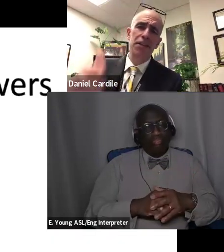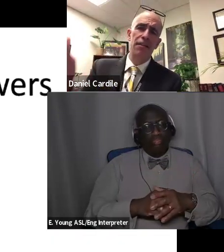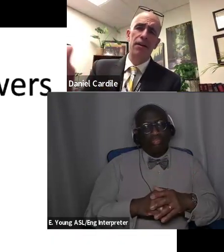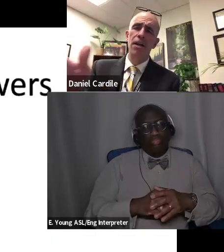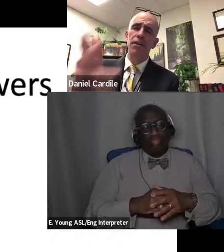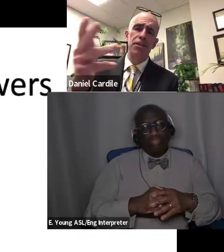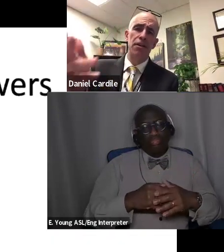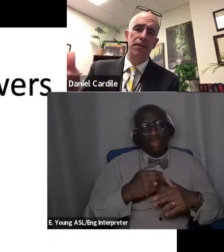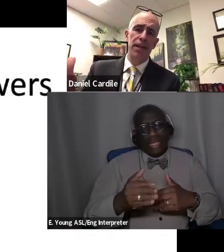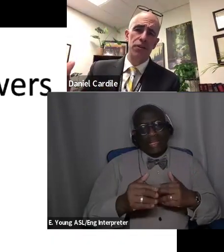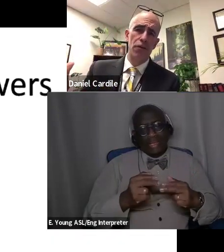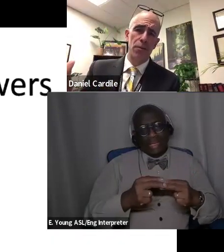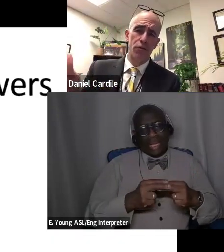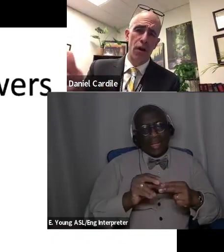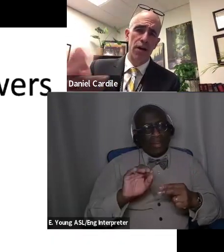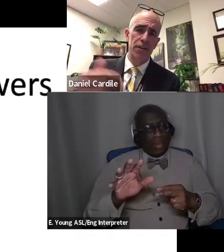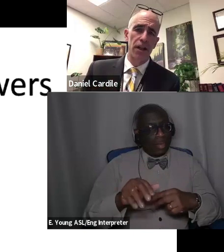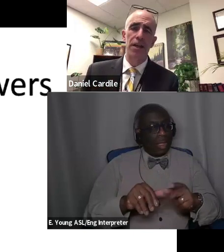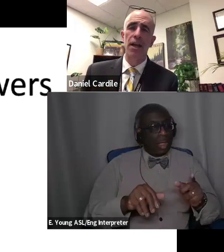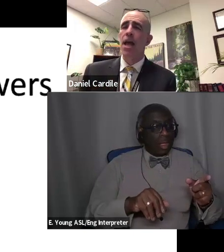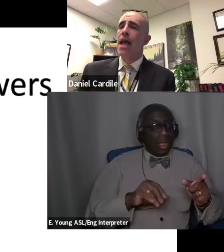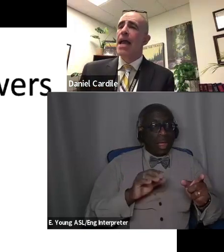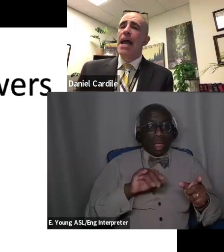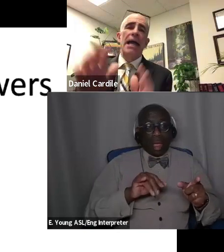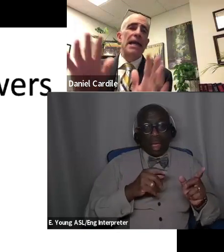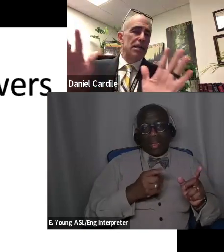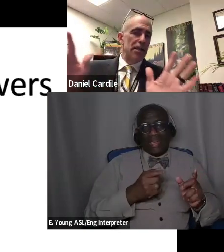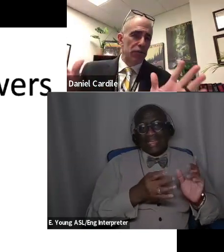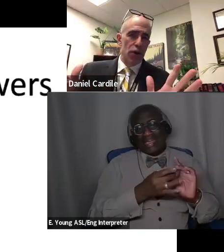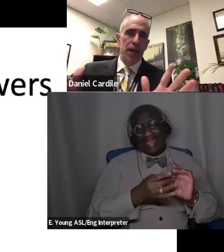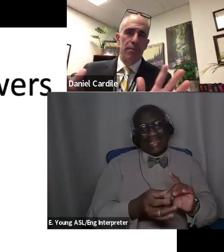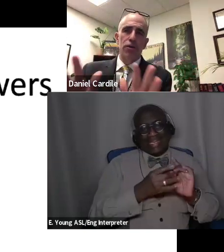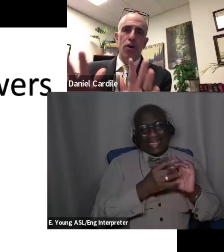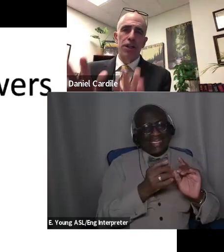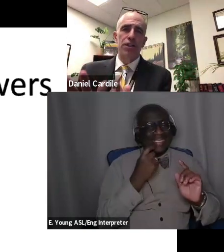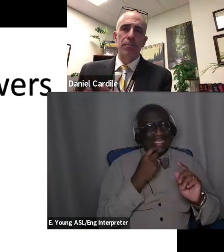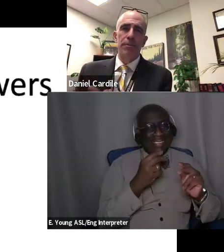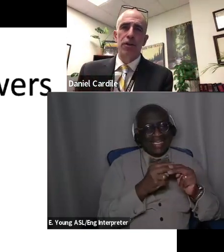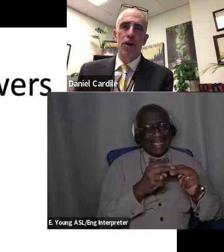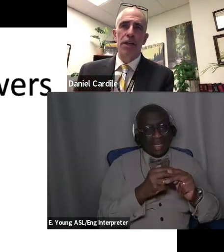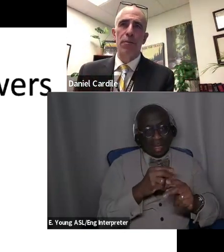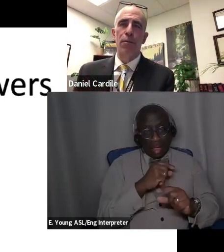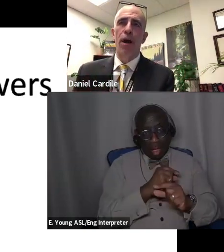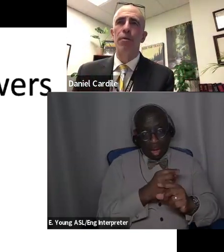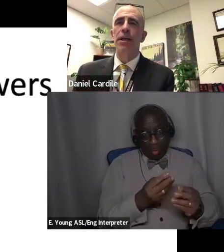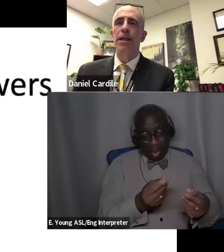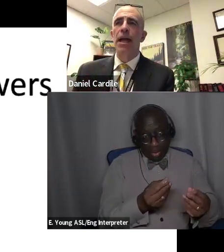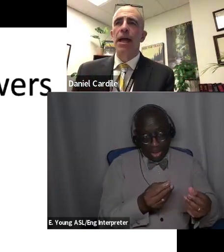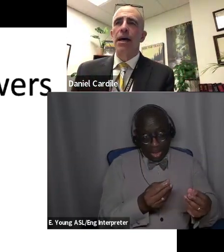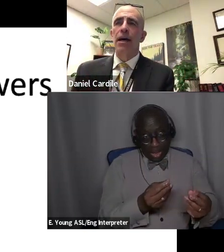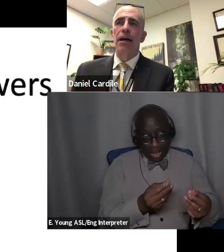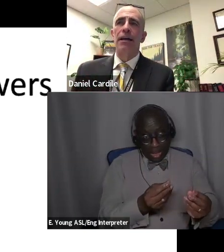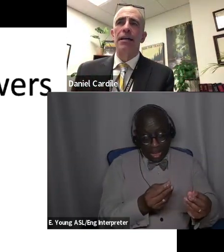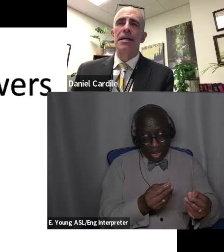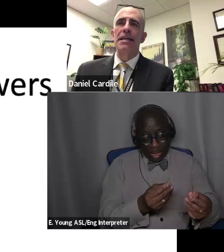Again, this is this dovetails off the prior slide. If you're talking about being guardian of the